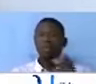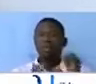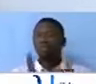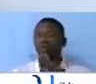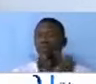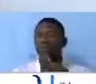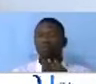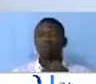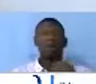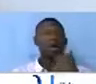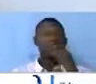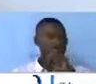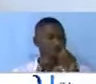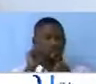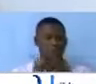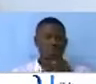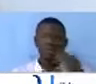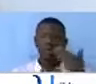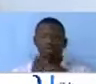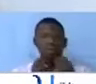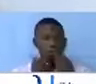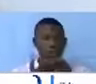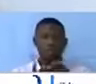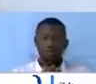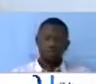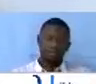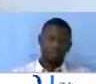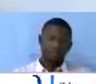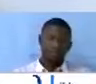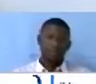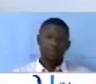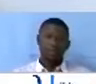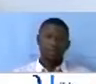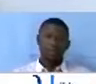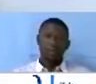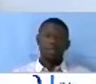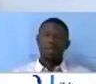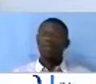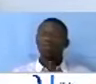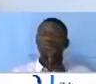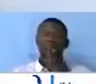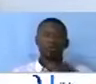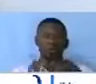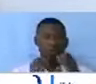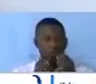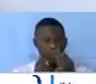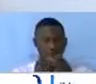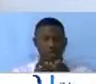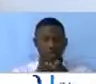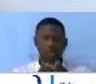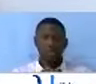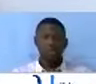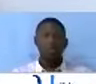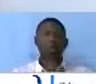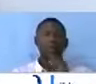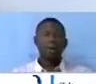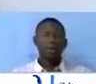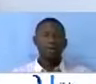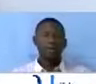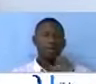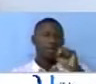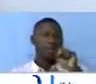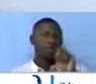investigations. He has even gone down to say that there was a senior, that is Sukuta Jame was my